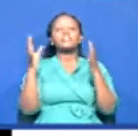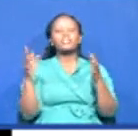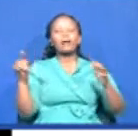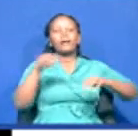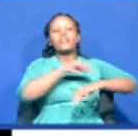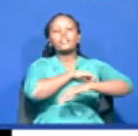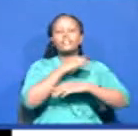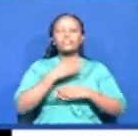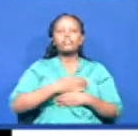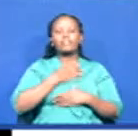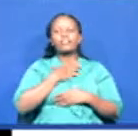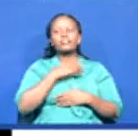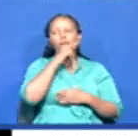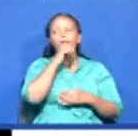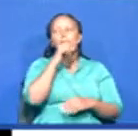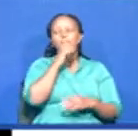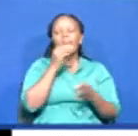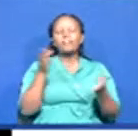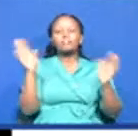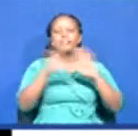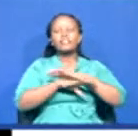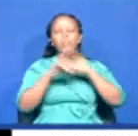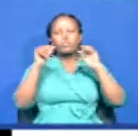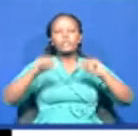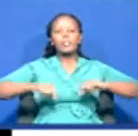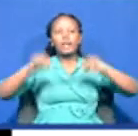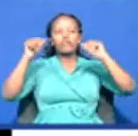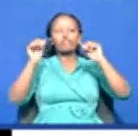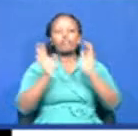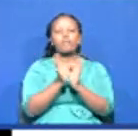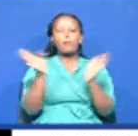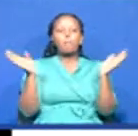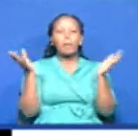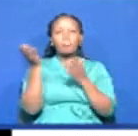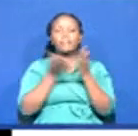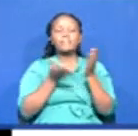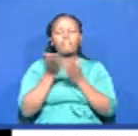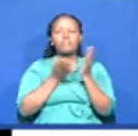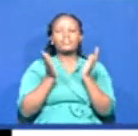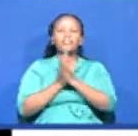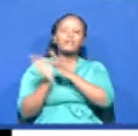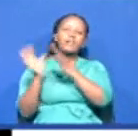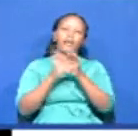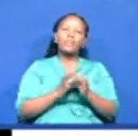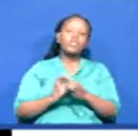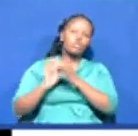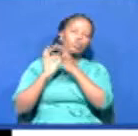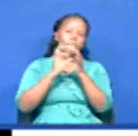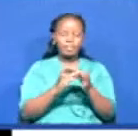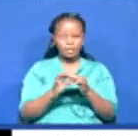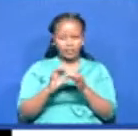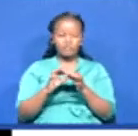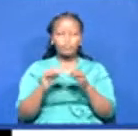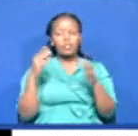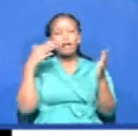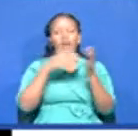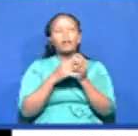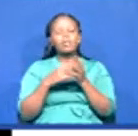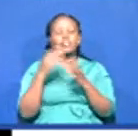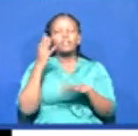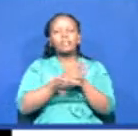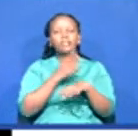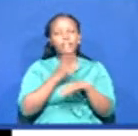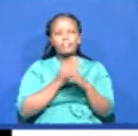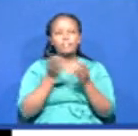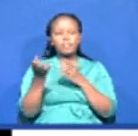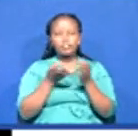Musiambo, the Deputy Head of Public Service and Coordinator of the Multi-Agency Collaboration Against Illicit Trade, for being